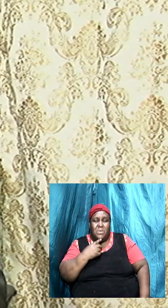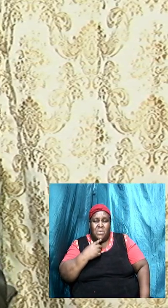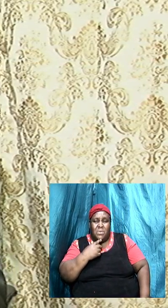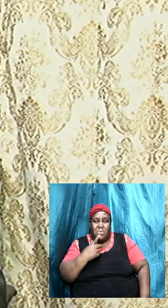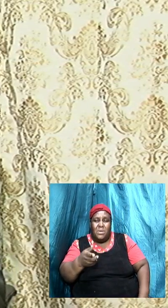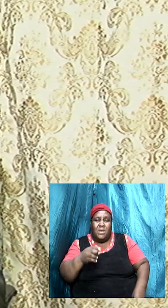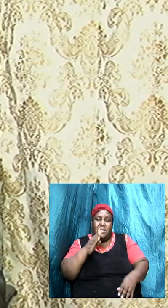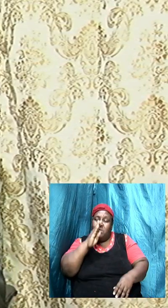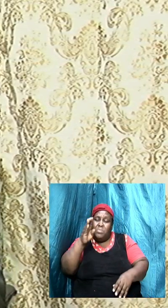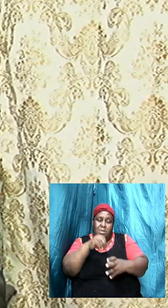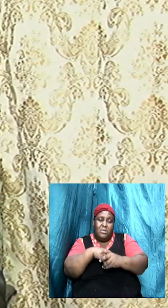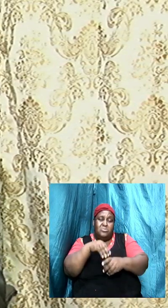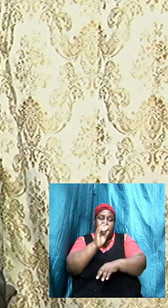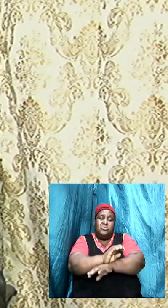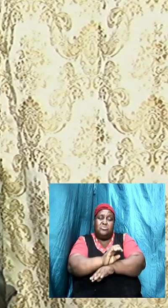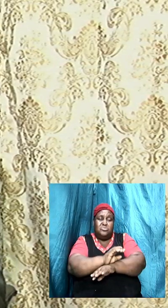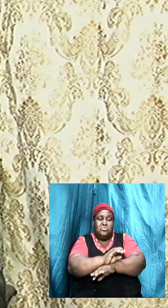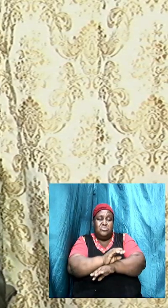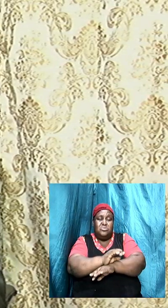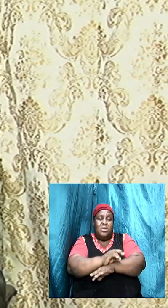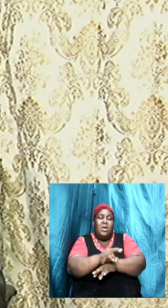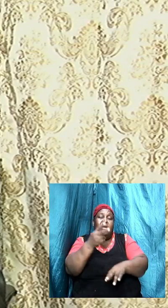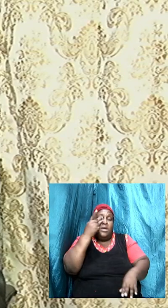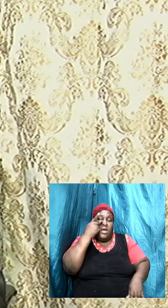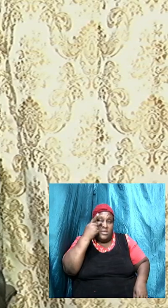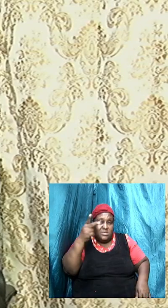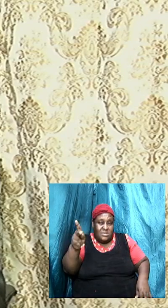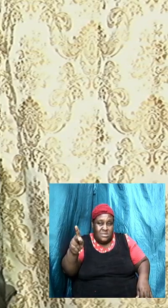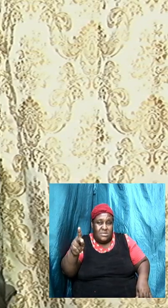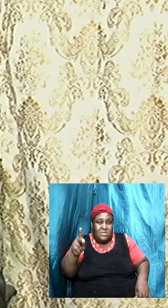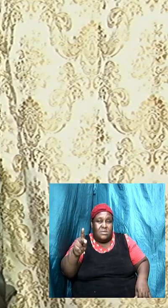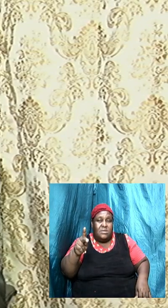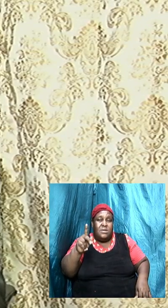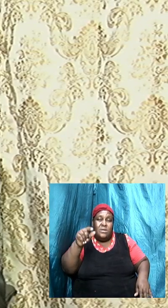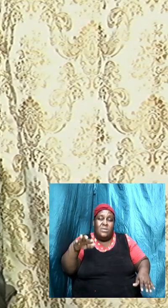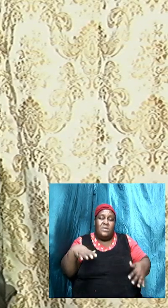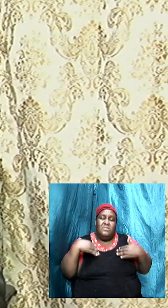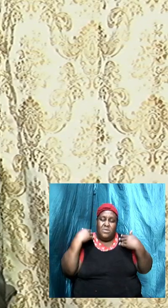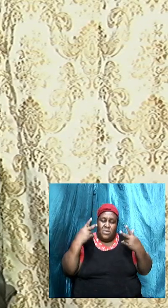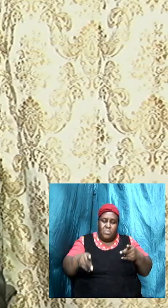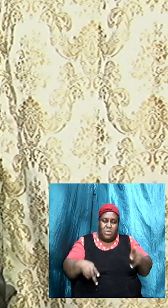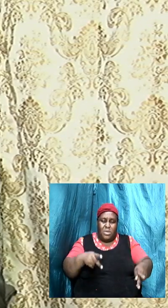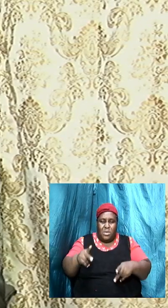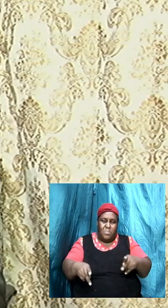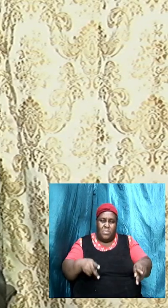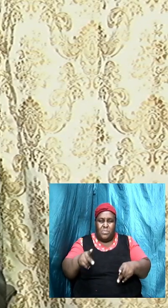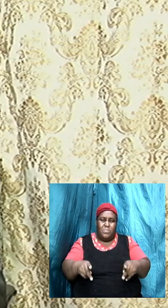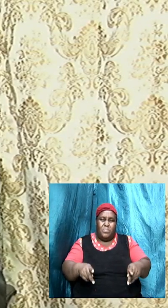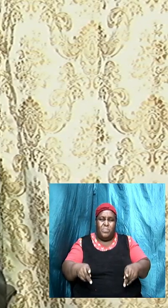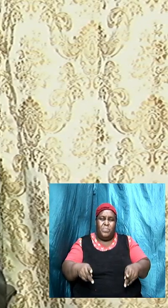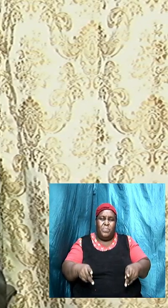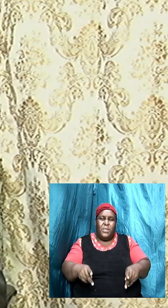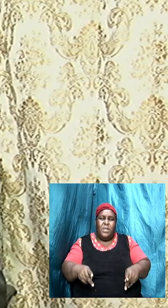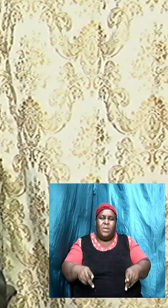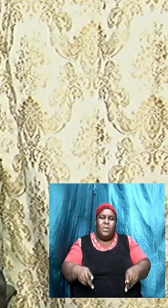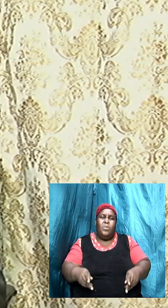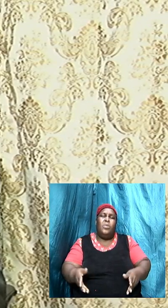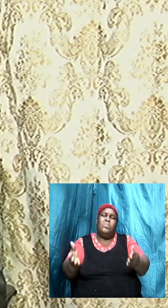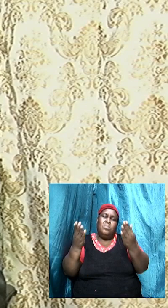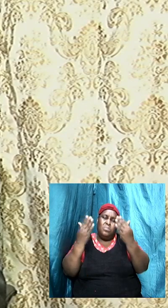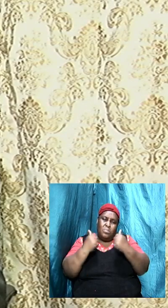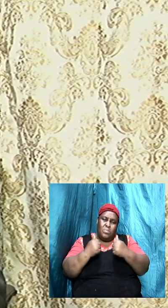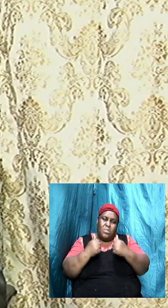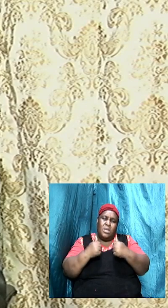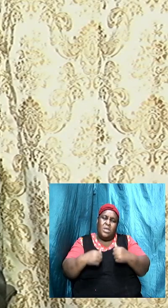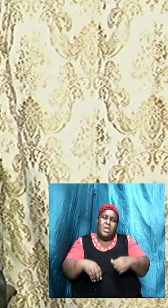I rather be in church and to see one of our young people, one of our young persons, come up